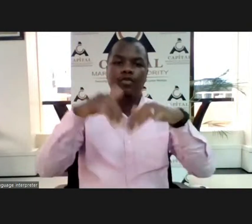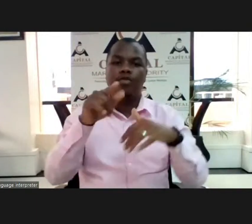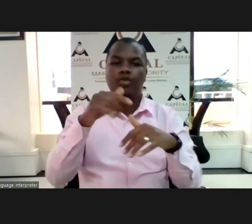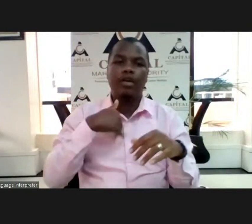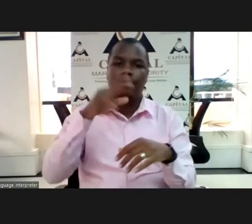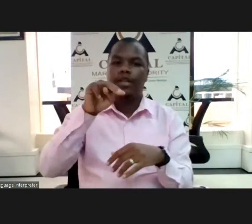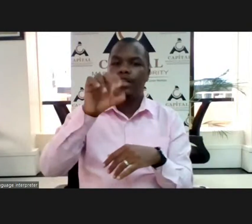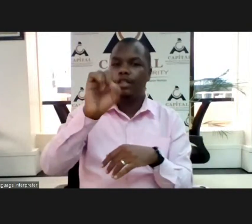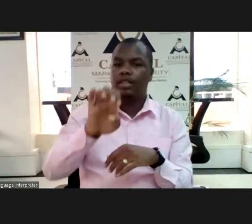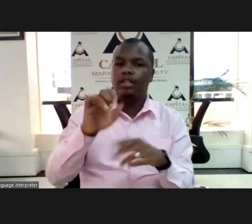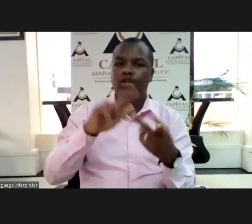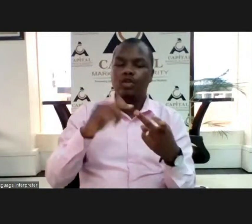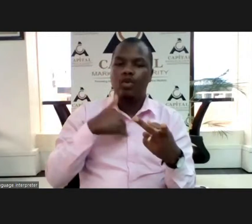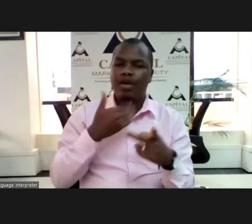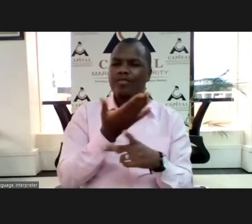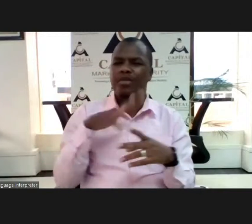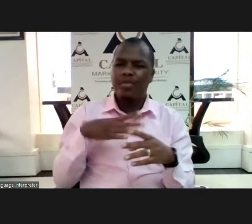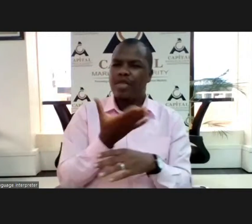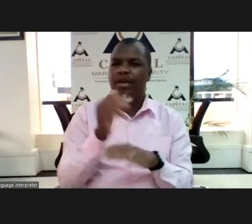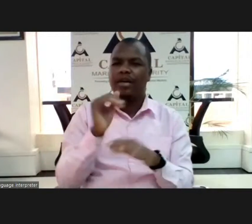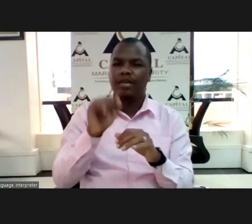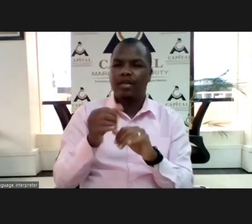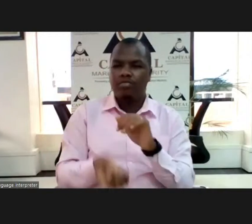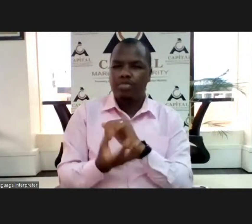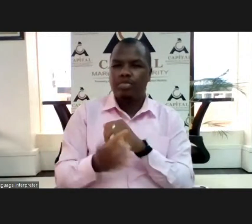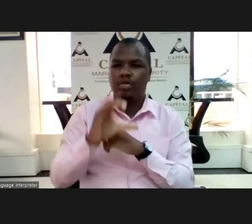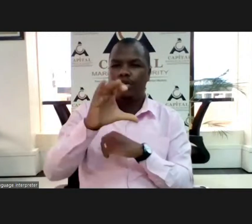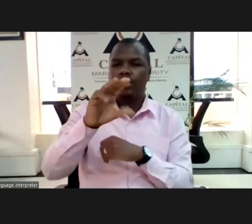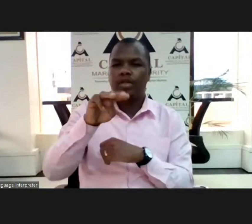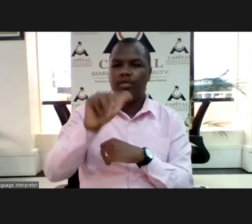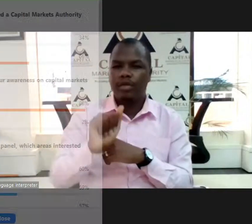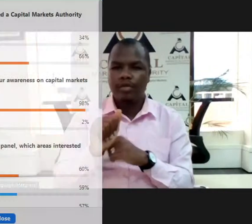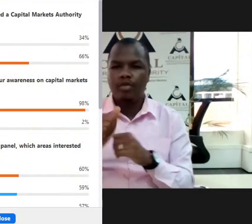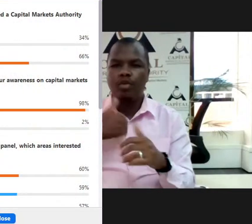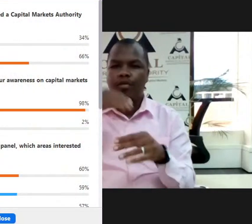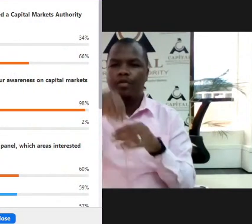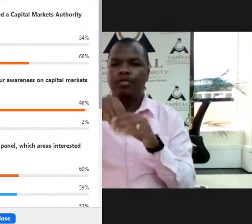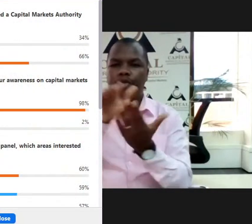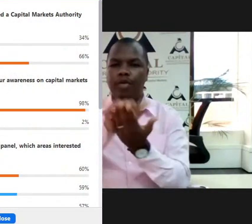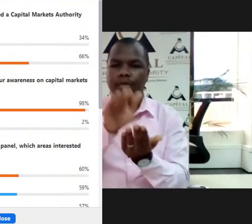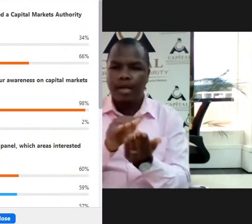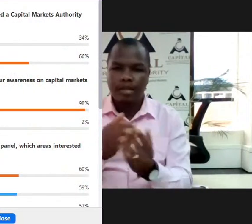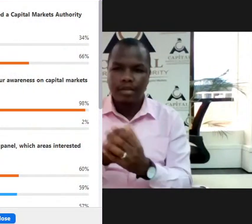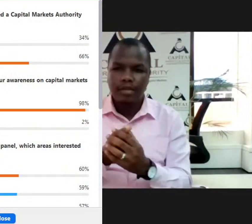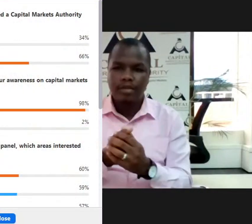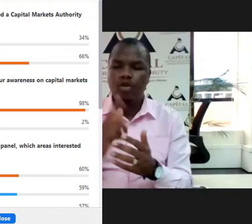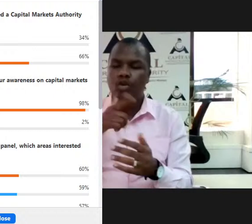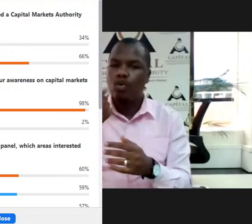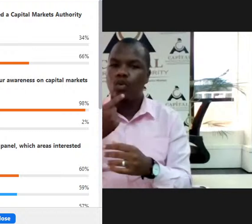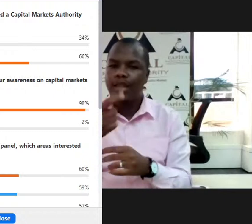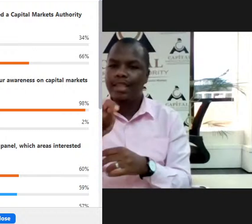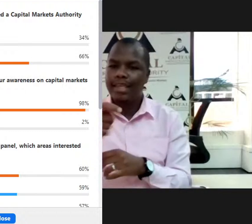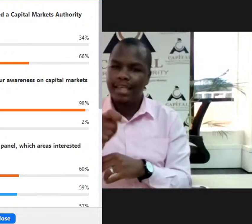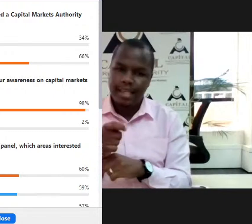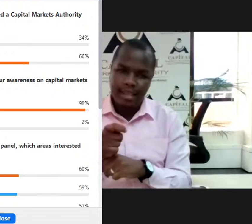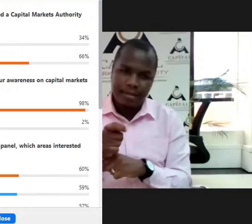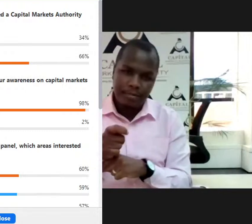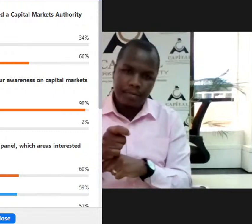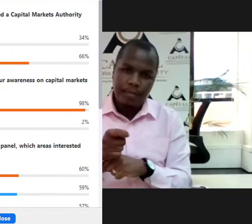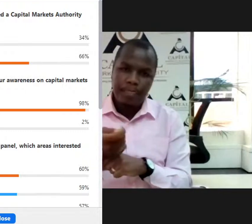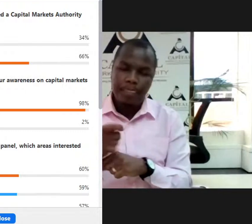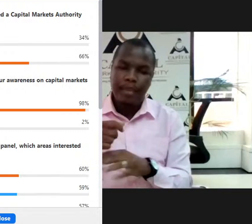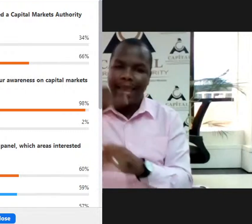NSC, you have the CDSC, you have the capital markets, you have the investment banks and the stockbrokers, who are the key